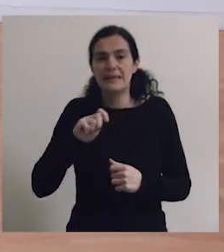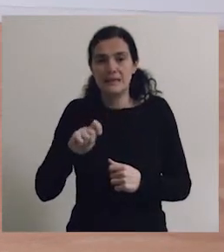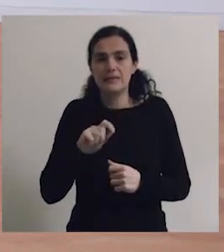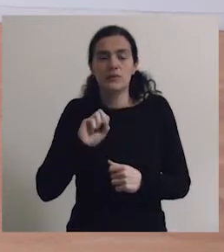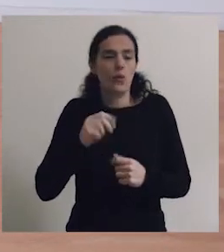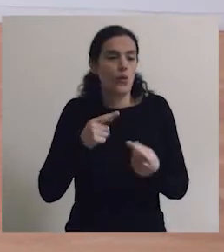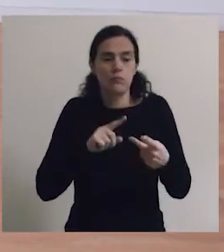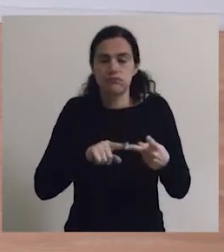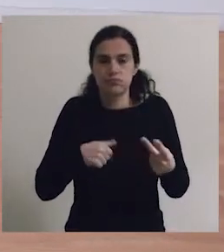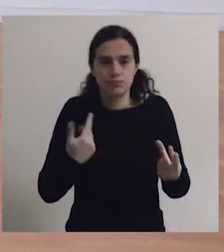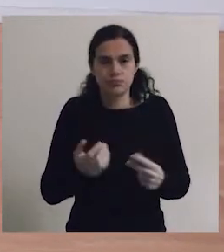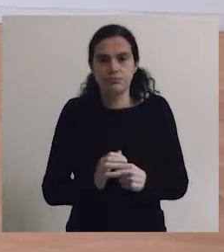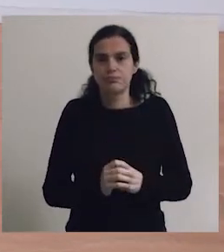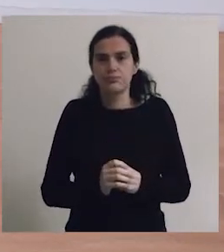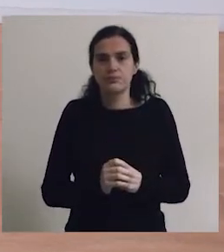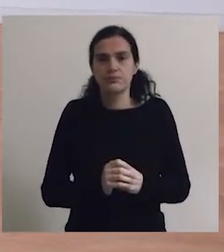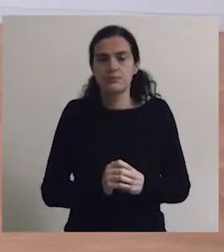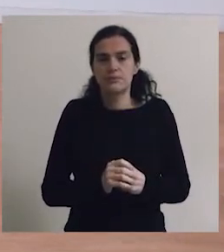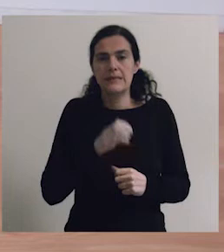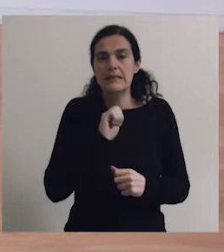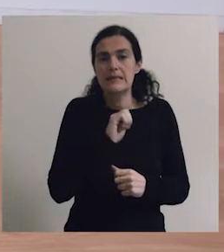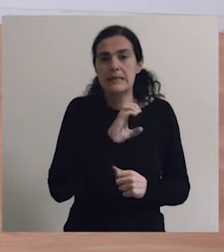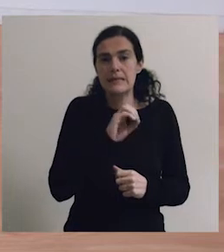Matisse, whether you look at